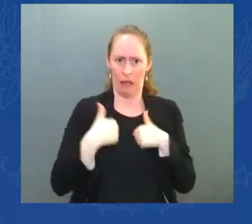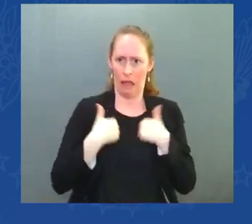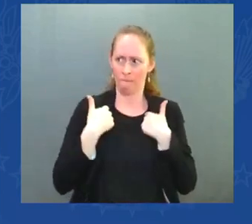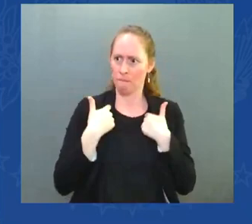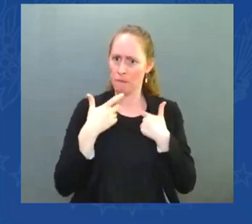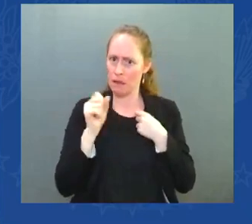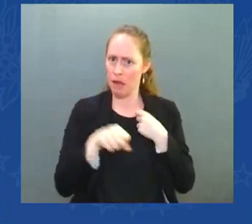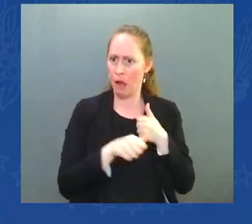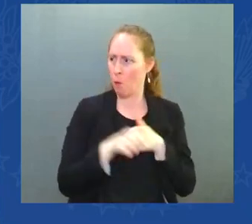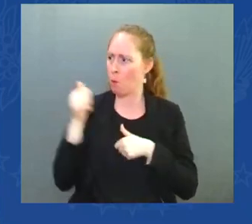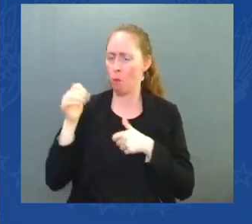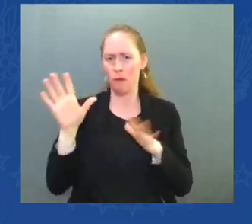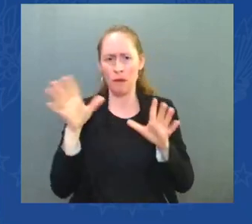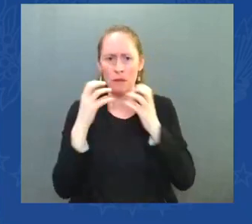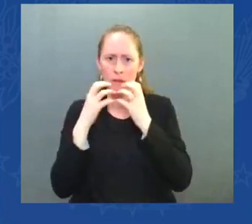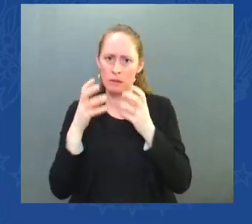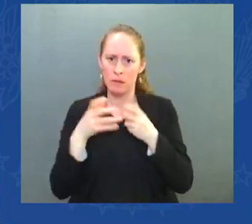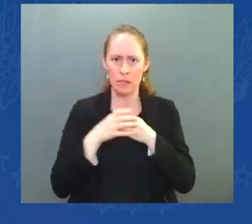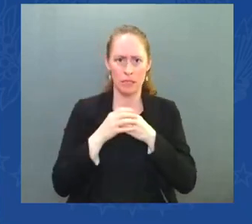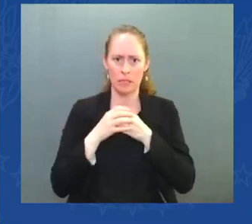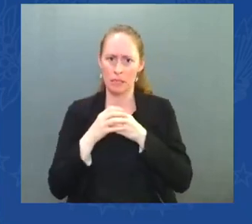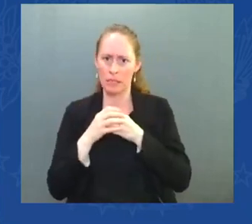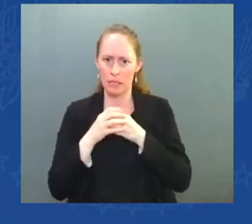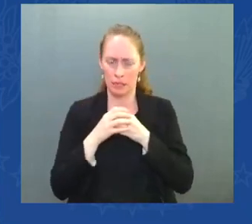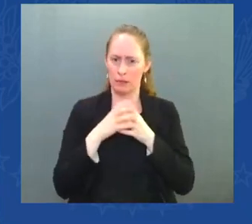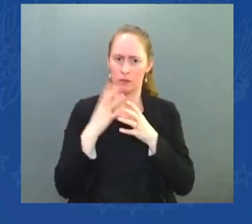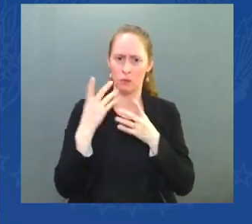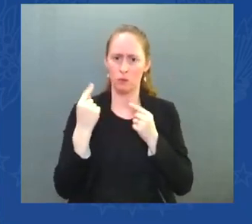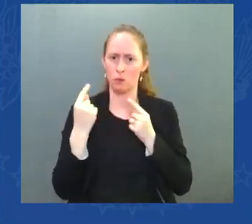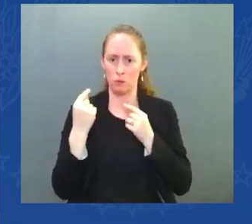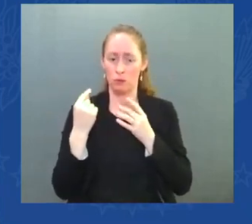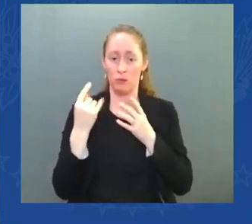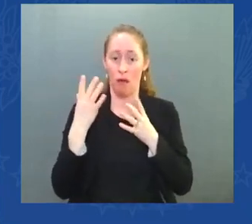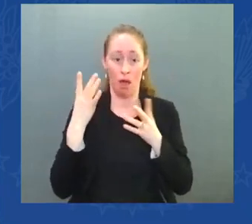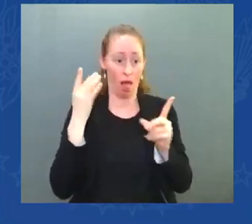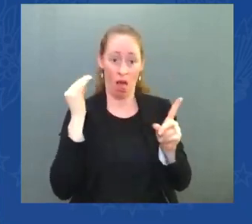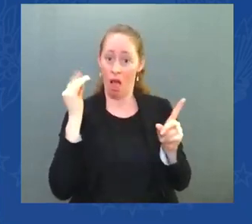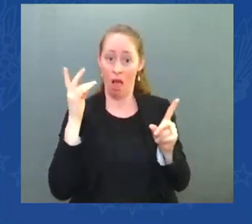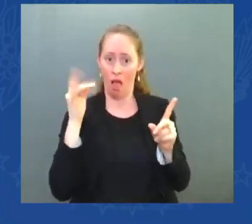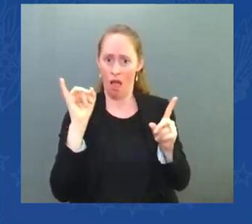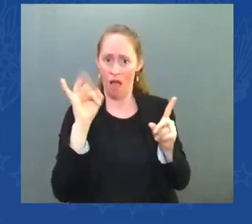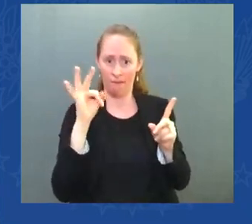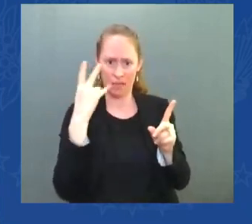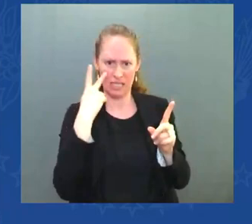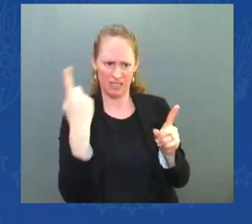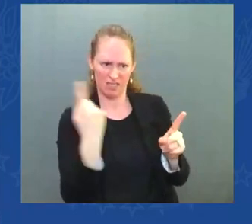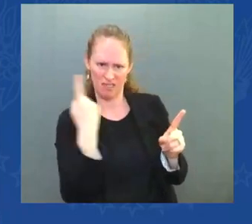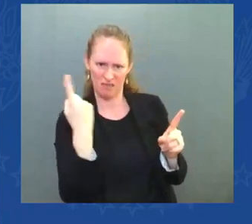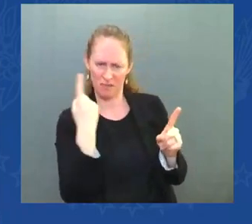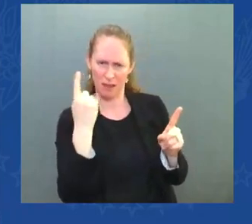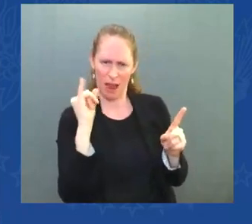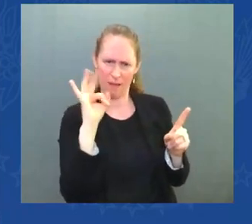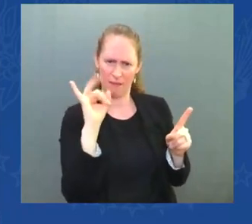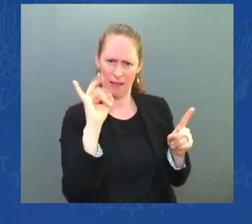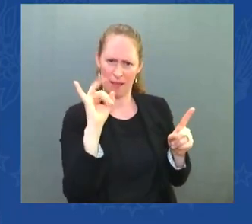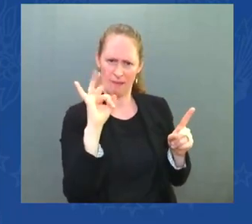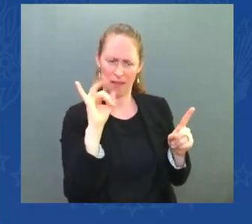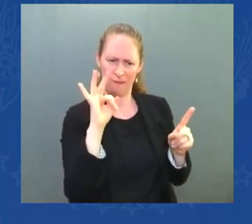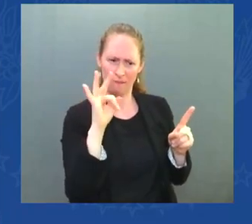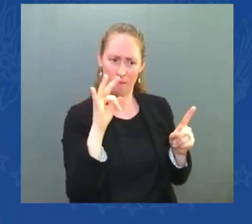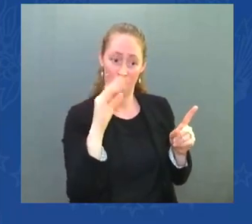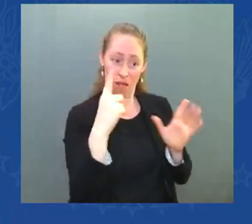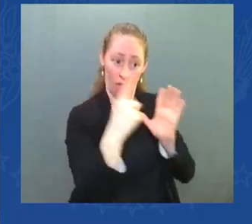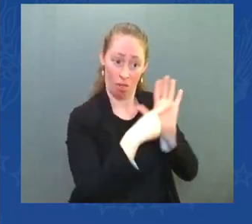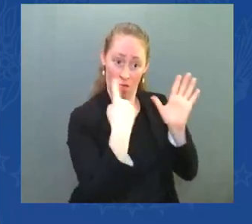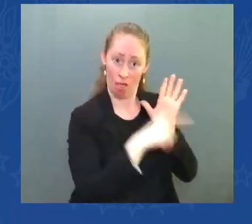eye when it's time for criticism. You know, law enforcement is a very tough job,